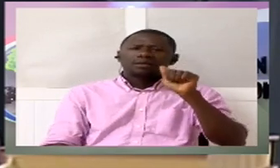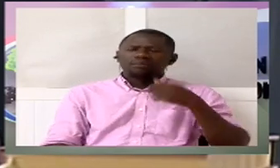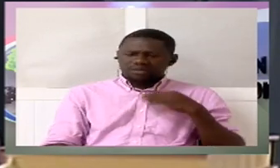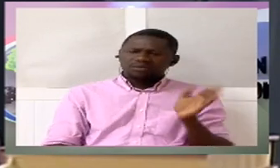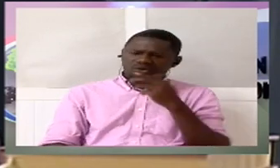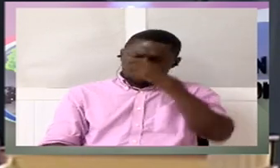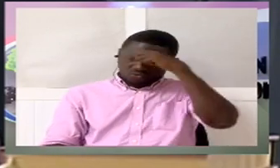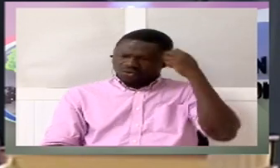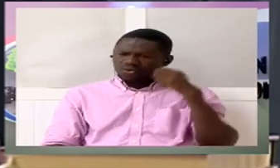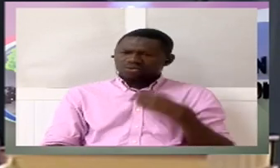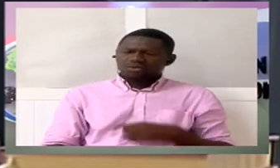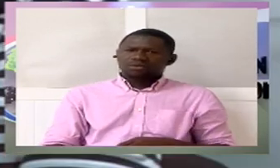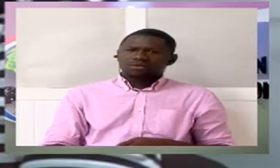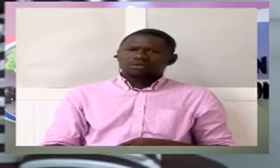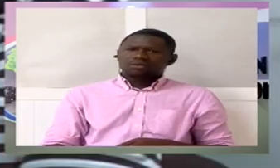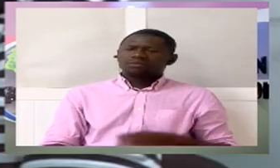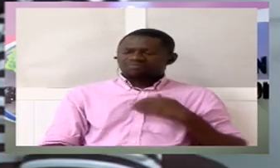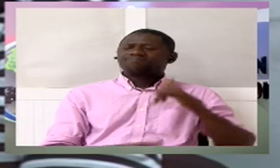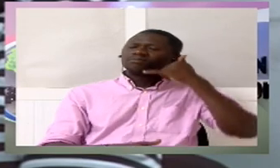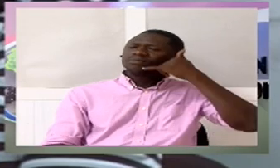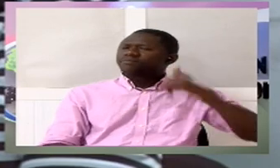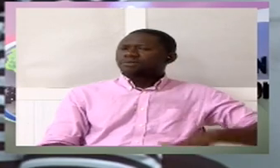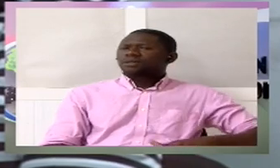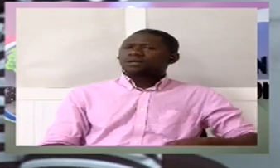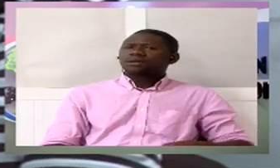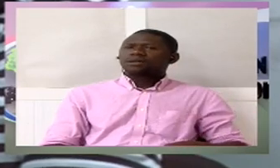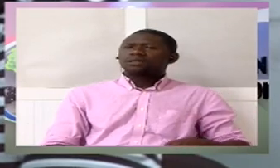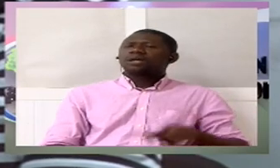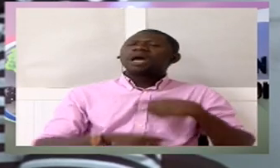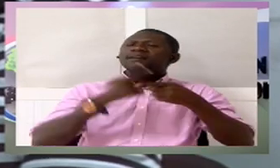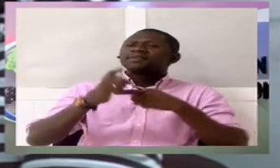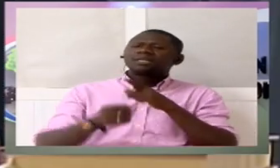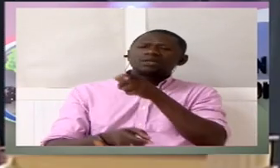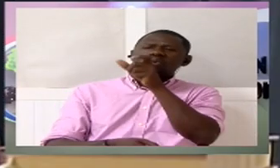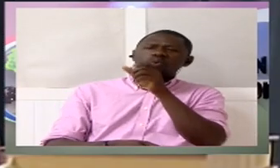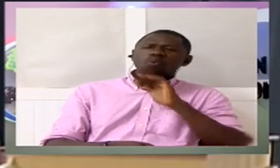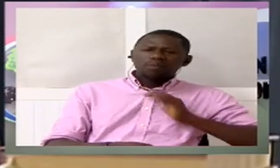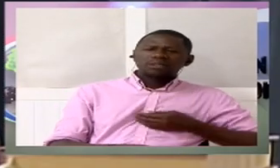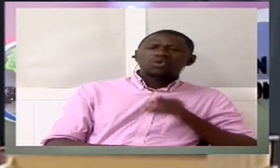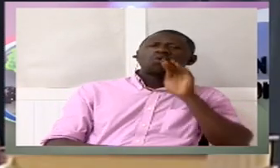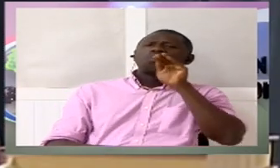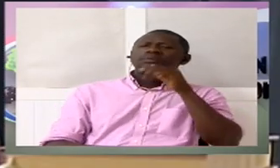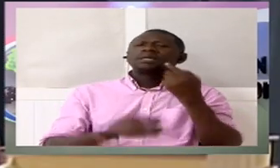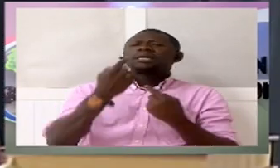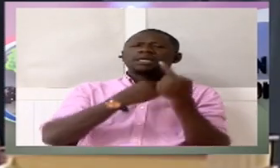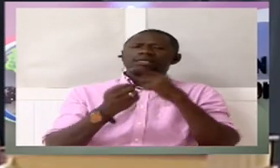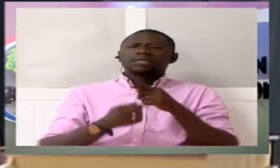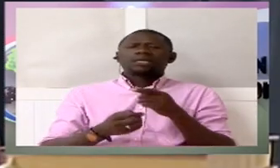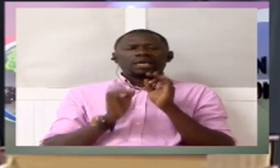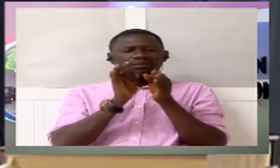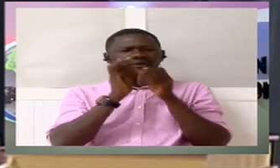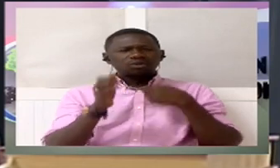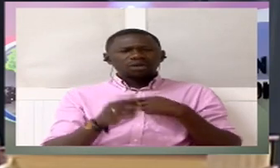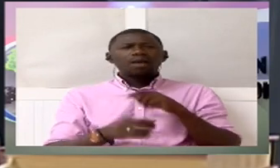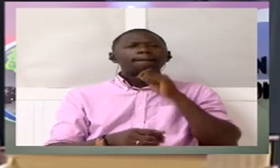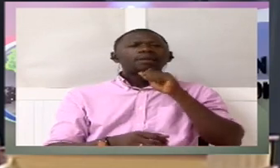Another call ko tenke. She called me again. Konyi baba arrestle. And told me that Baba was arrested. When